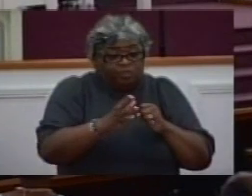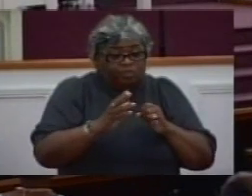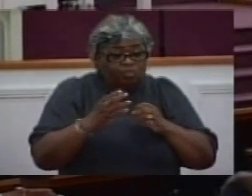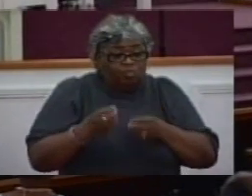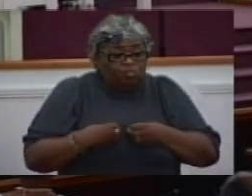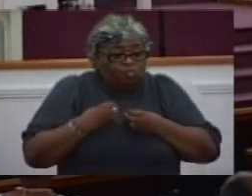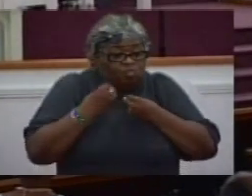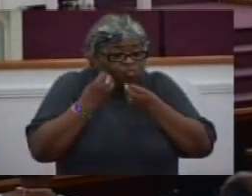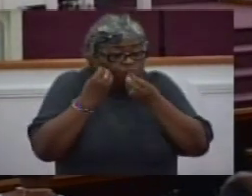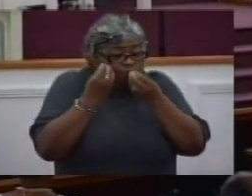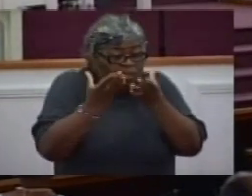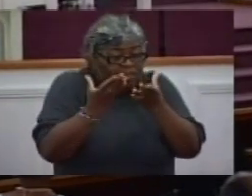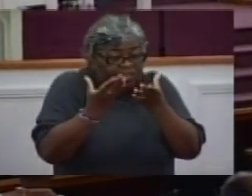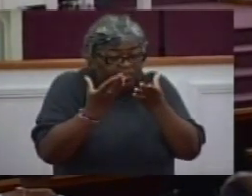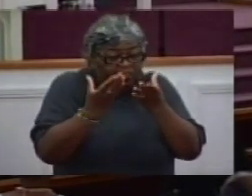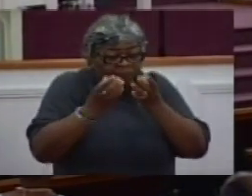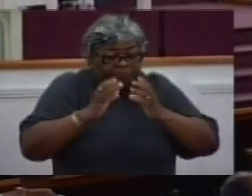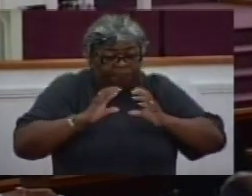to